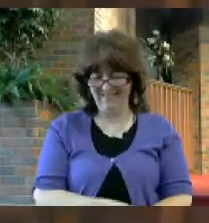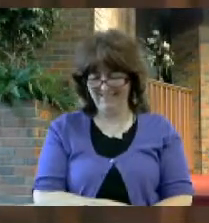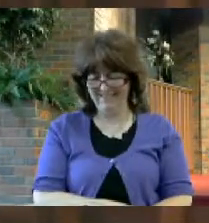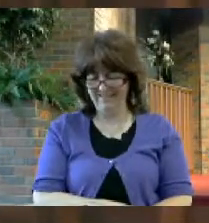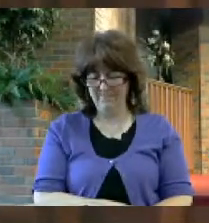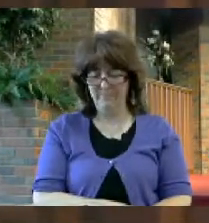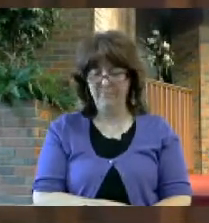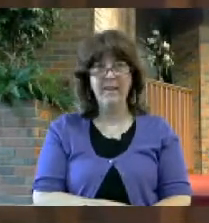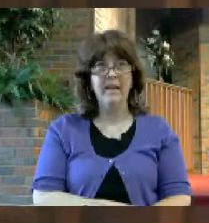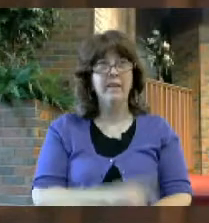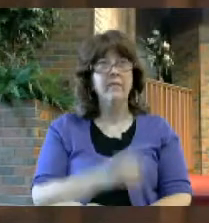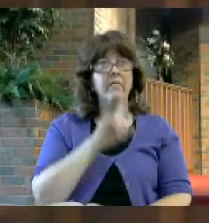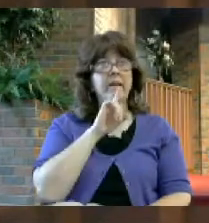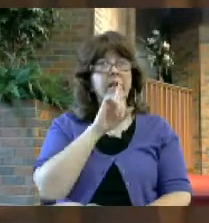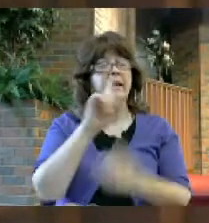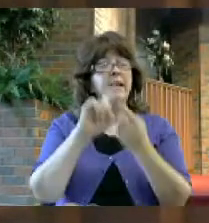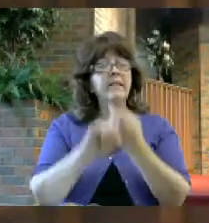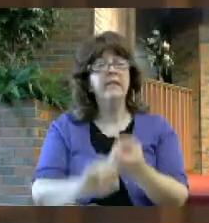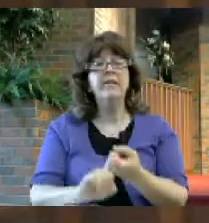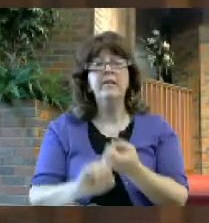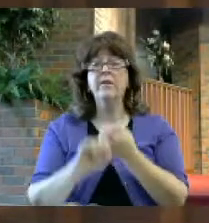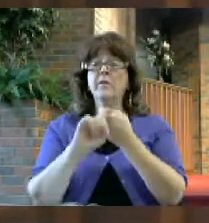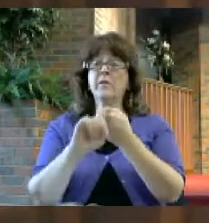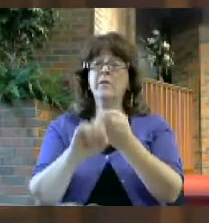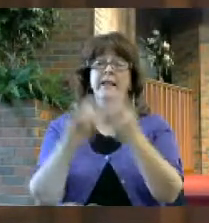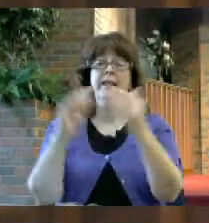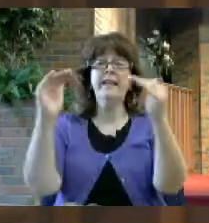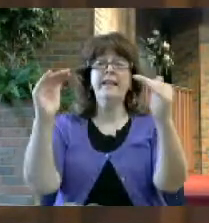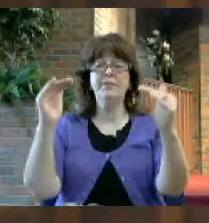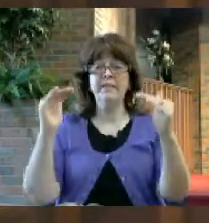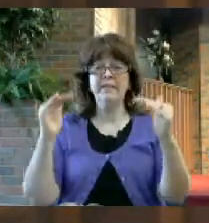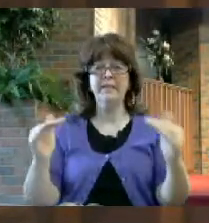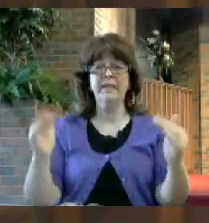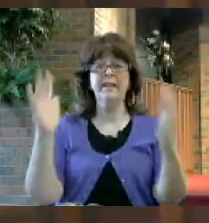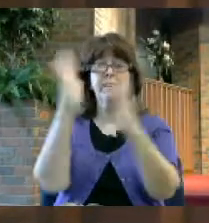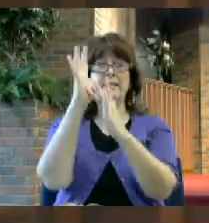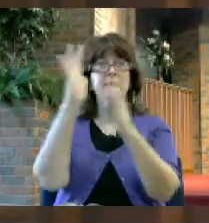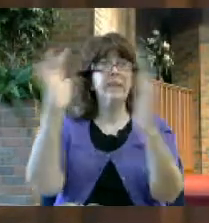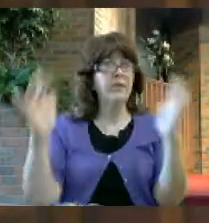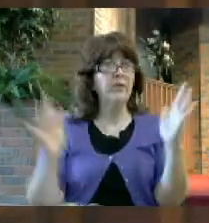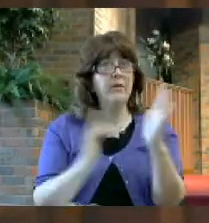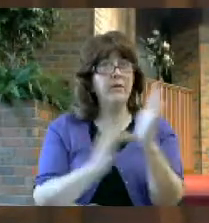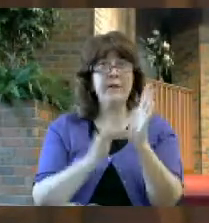There's not a friend like the Holy Jesus, no.